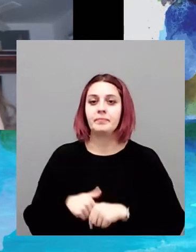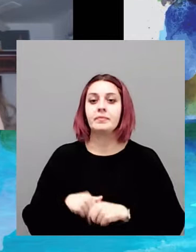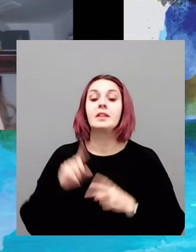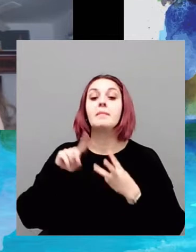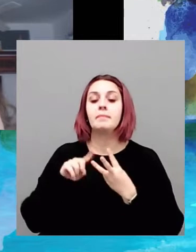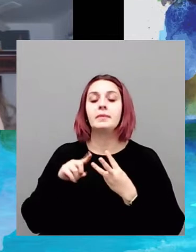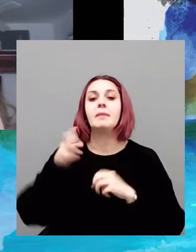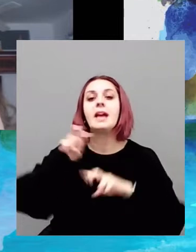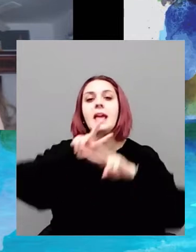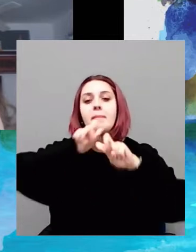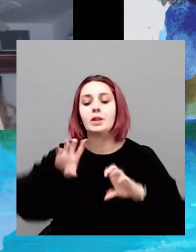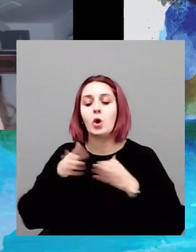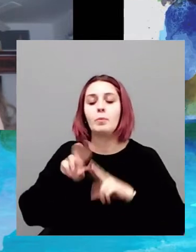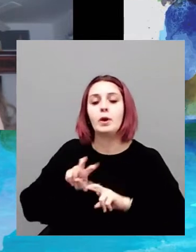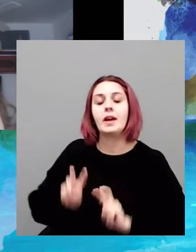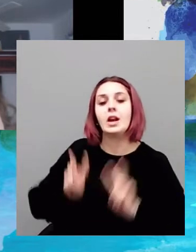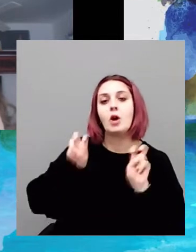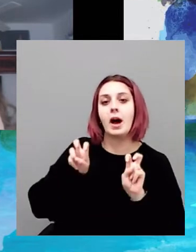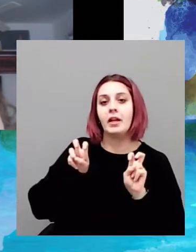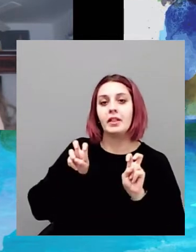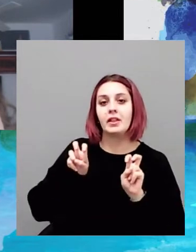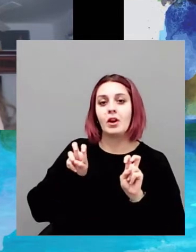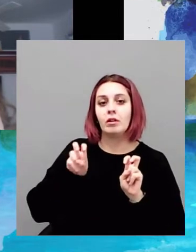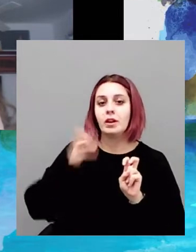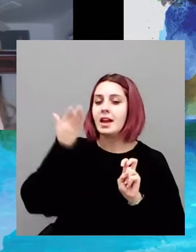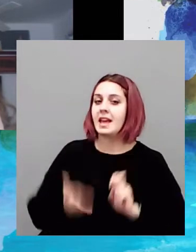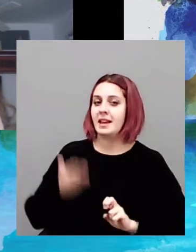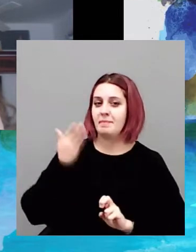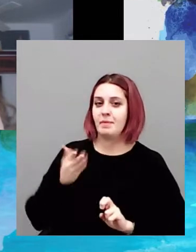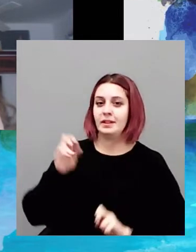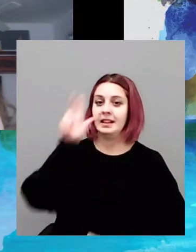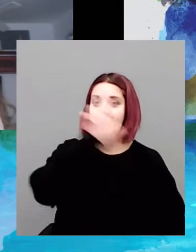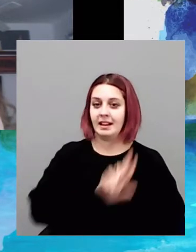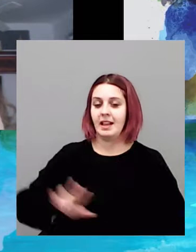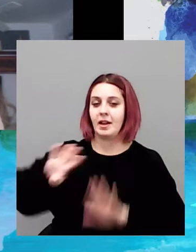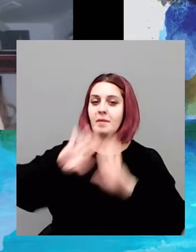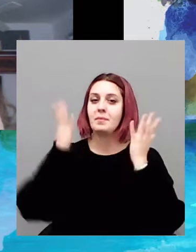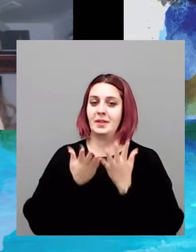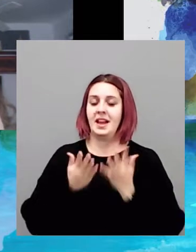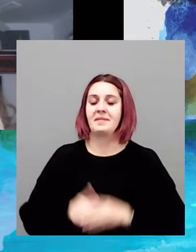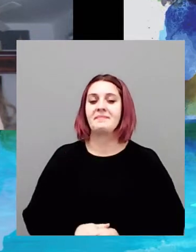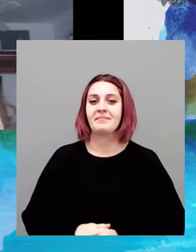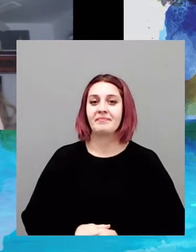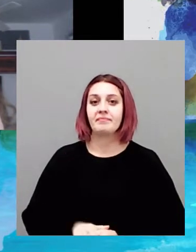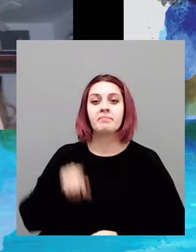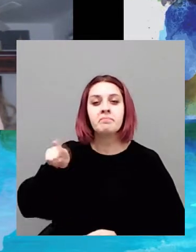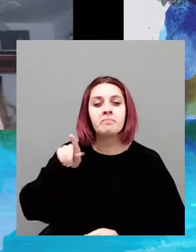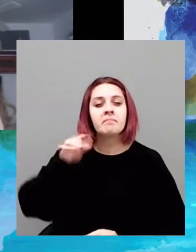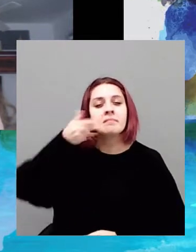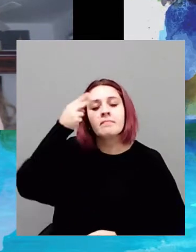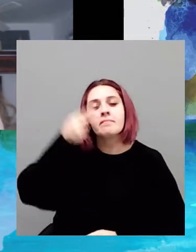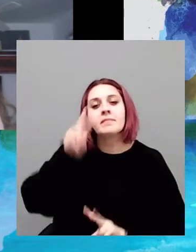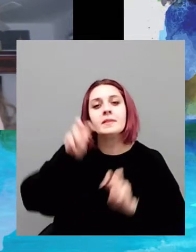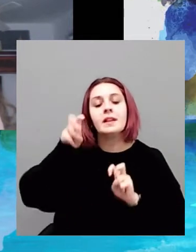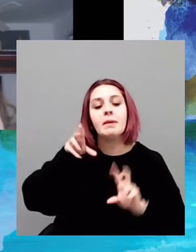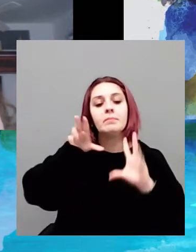And he's also a researcher in innovation. It's very relevant at national and international level. He's very interested